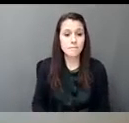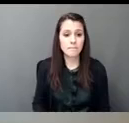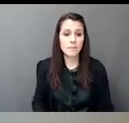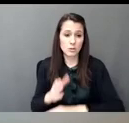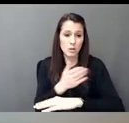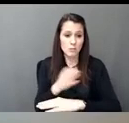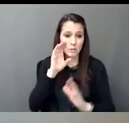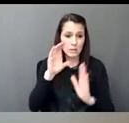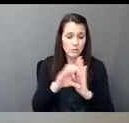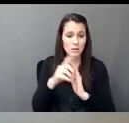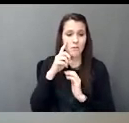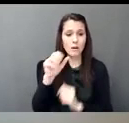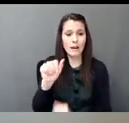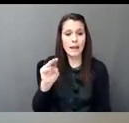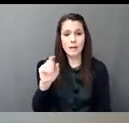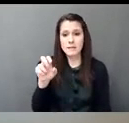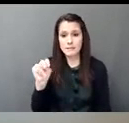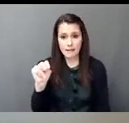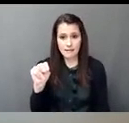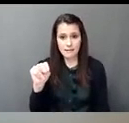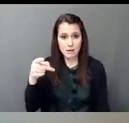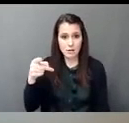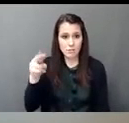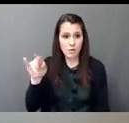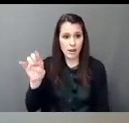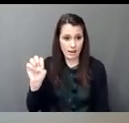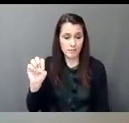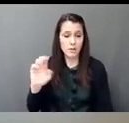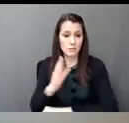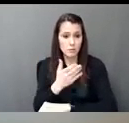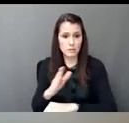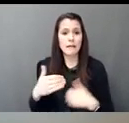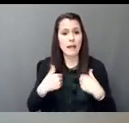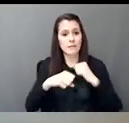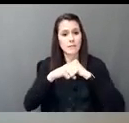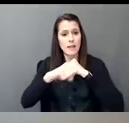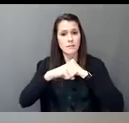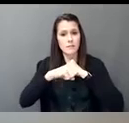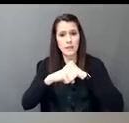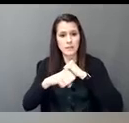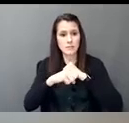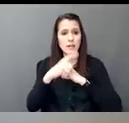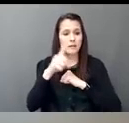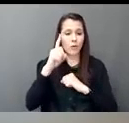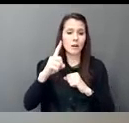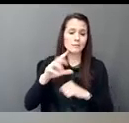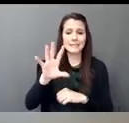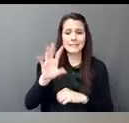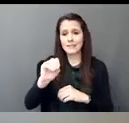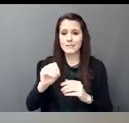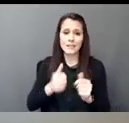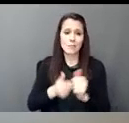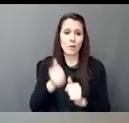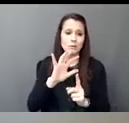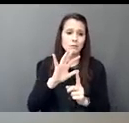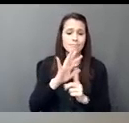for Amazon Prime Music, and they have an advertisement for the 50 most played songs by genre. So I did